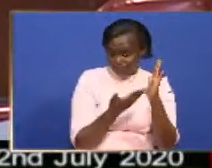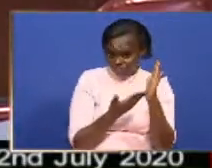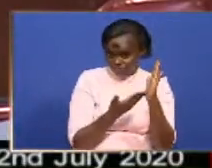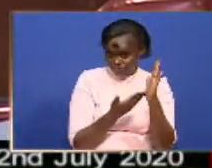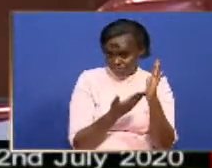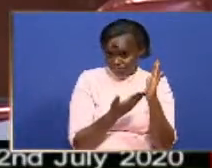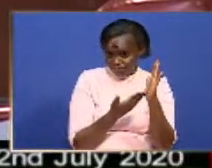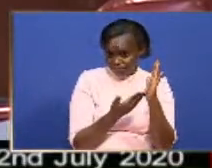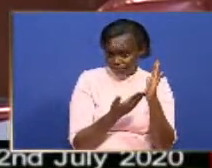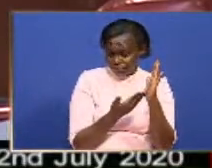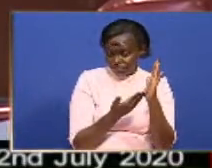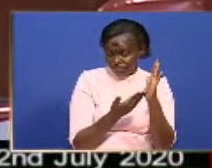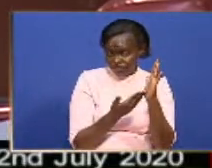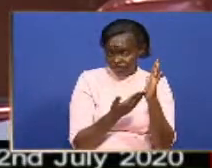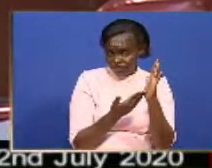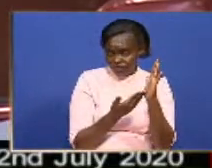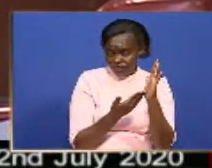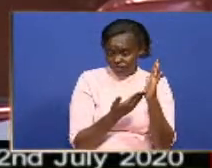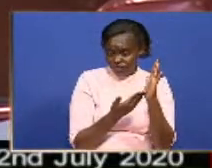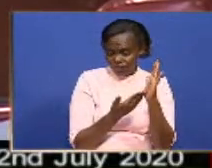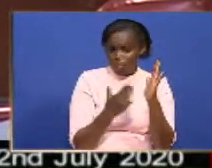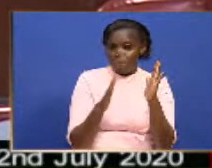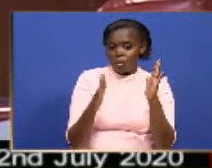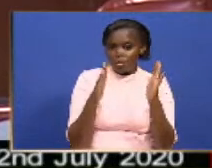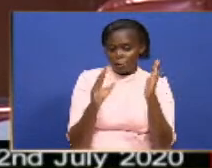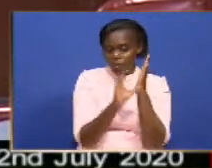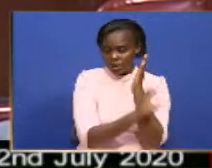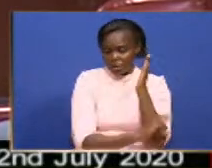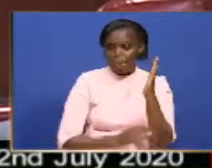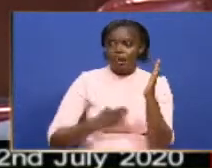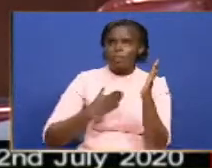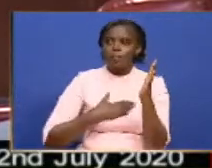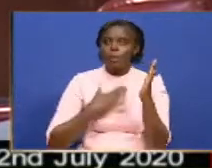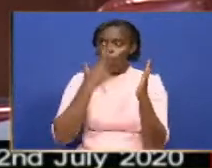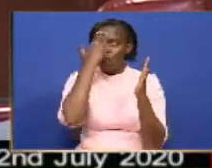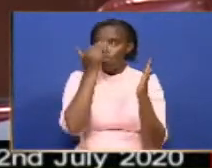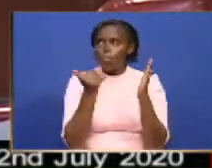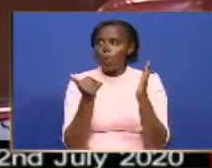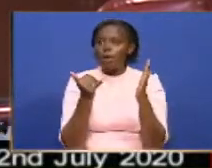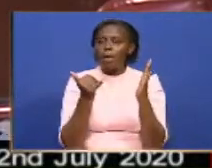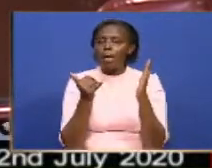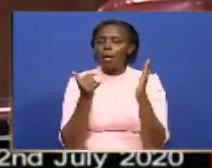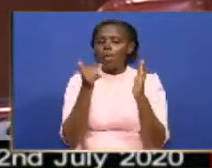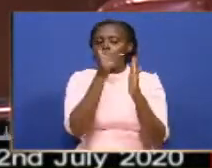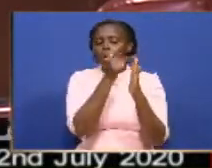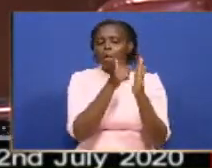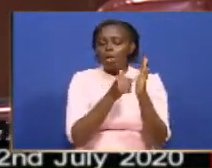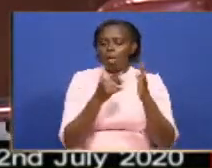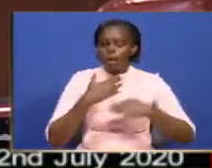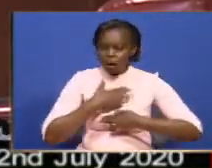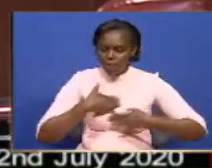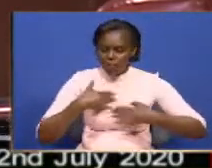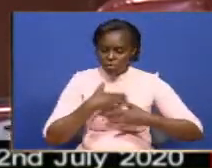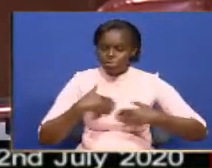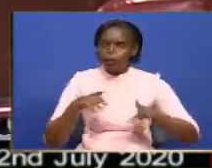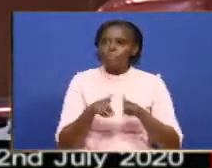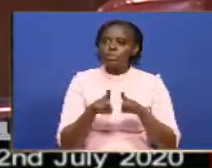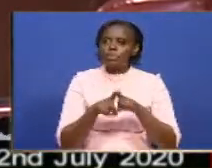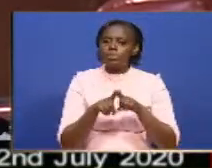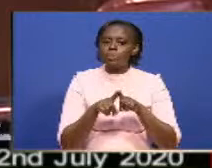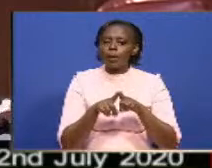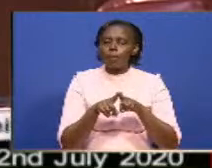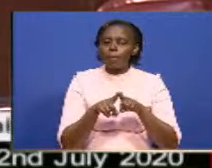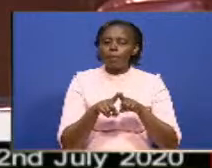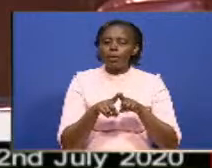really goes into the security of this country, because issues of refugees also overflow